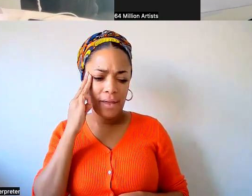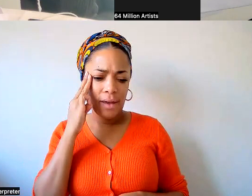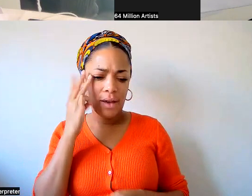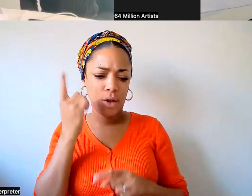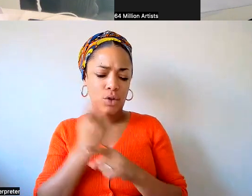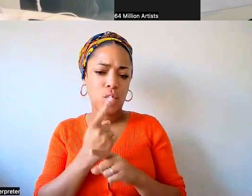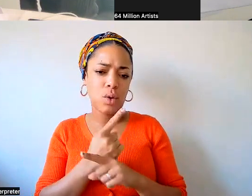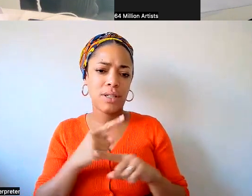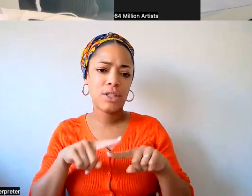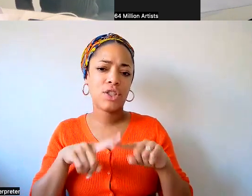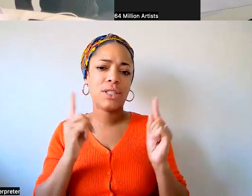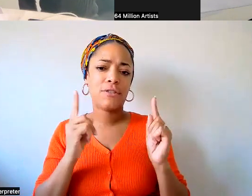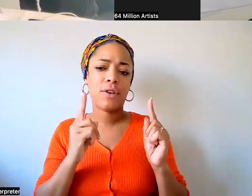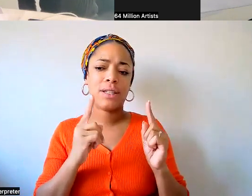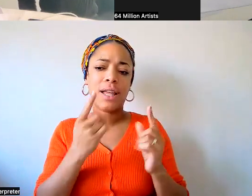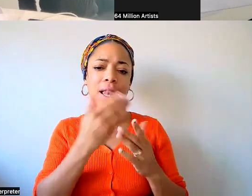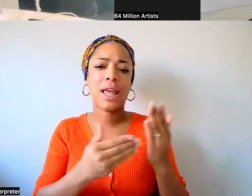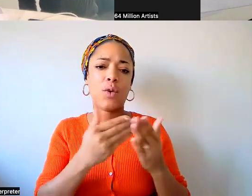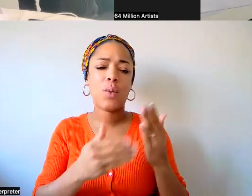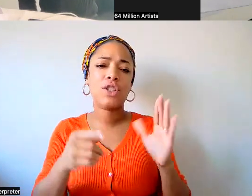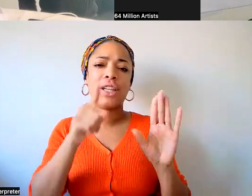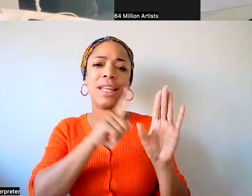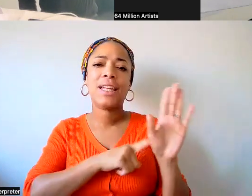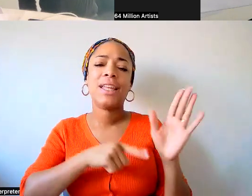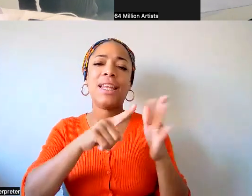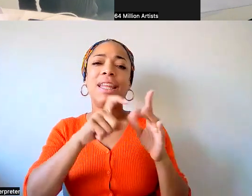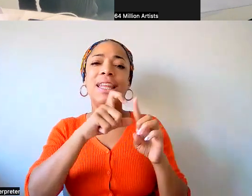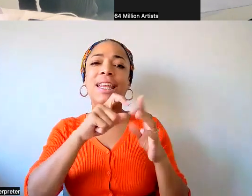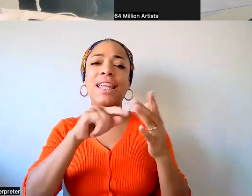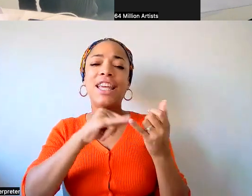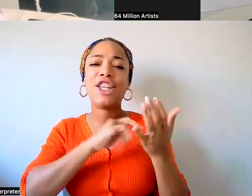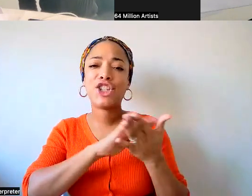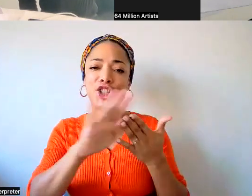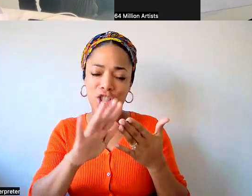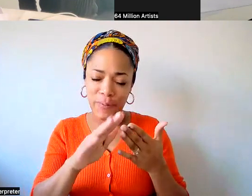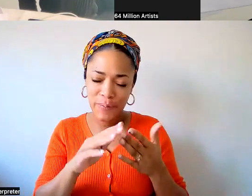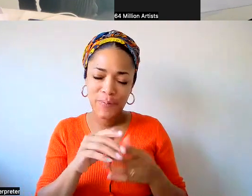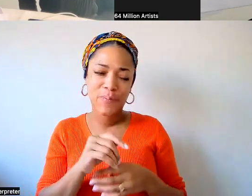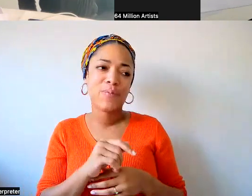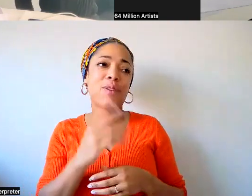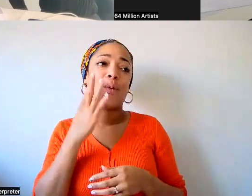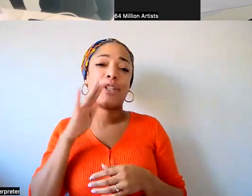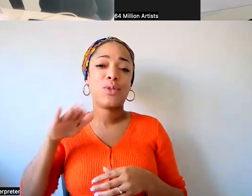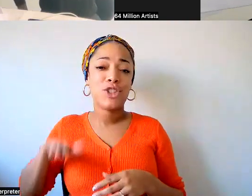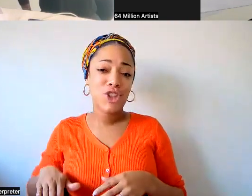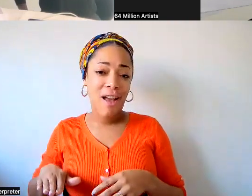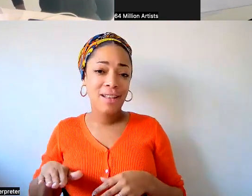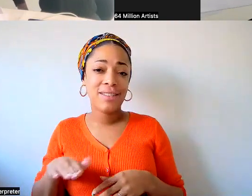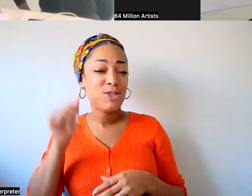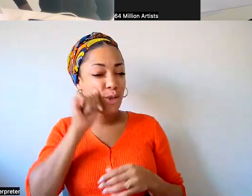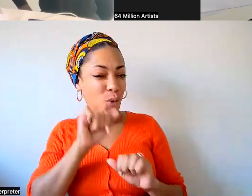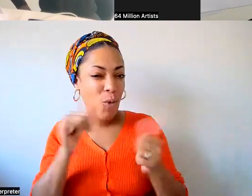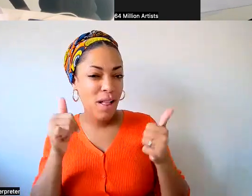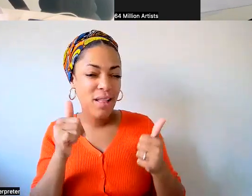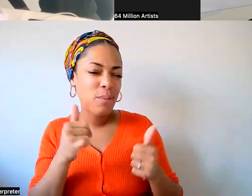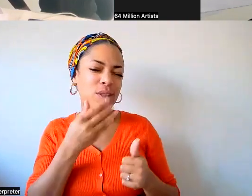It's a language called Yiddish that some Jewish people can speak. And she knew this language when she was a child. She didn't use it very much, but